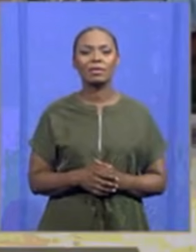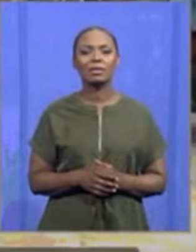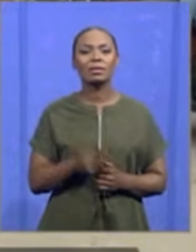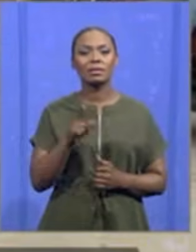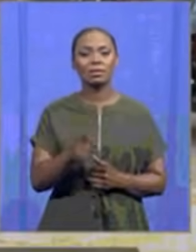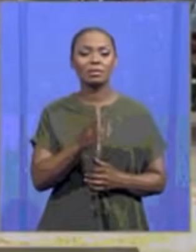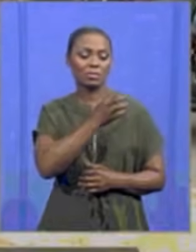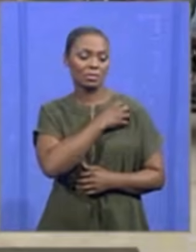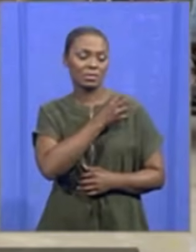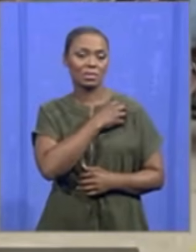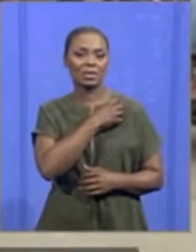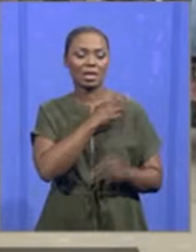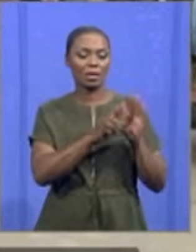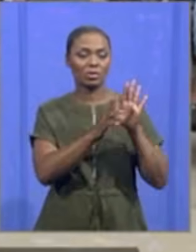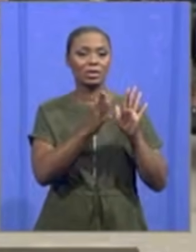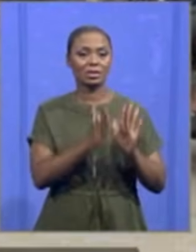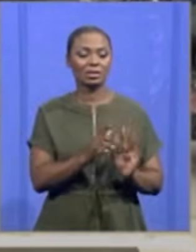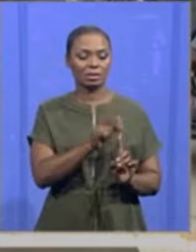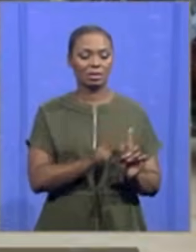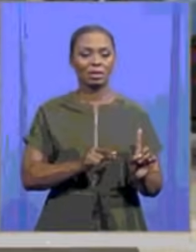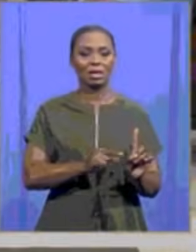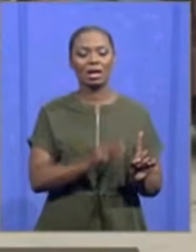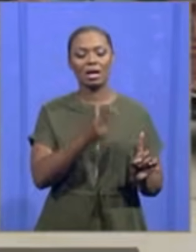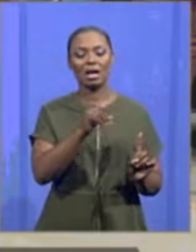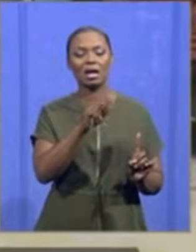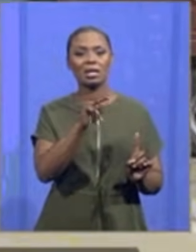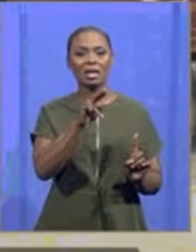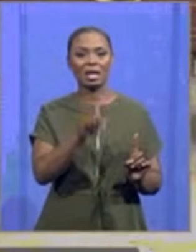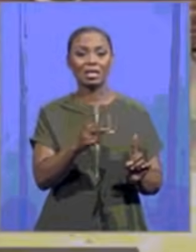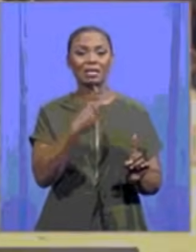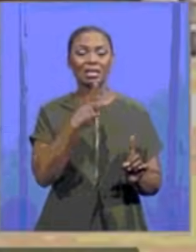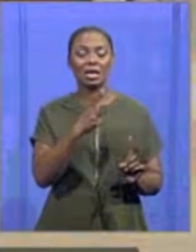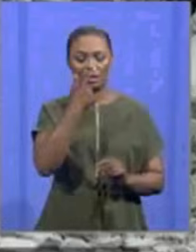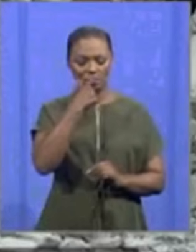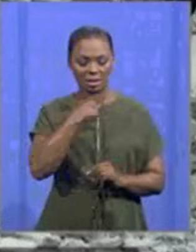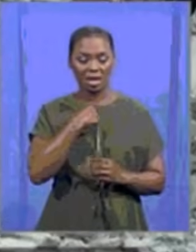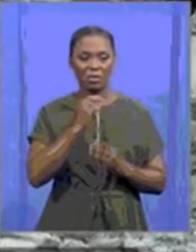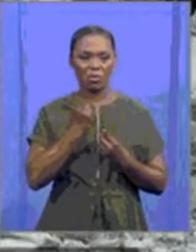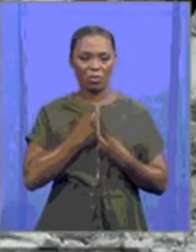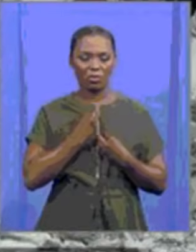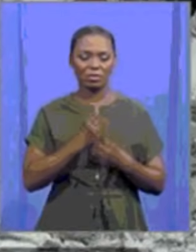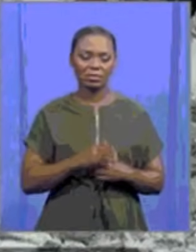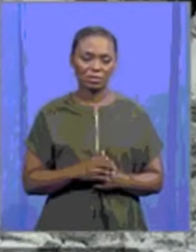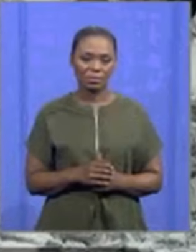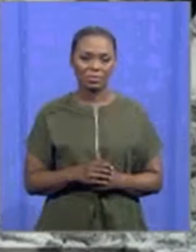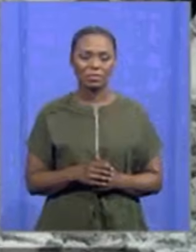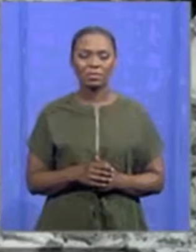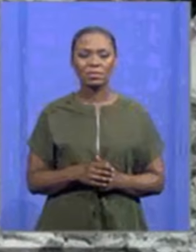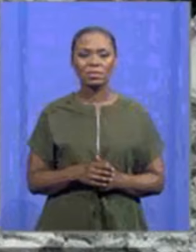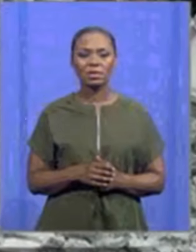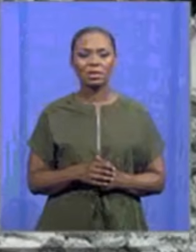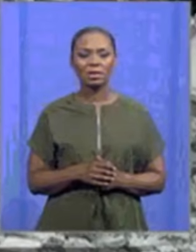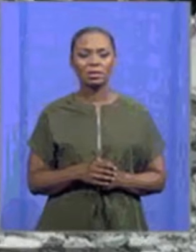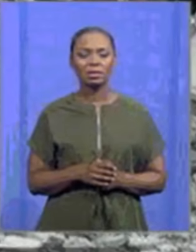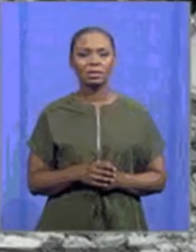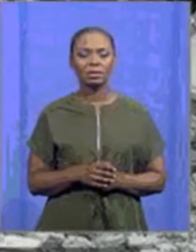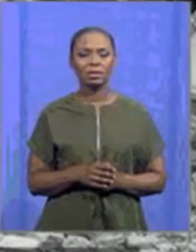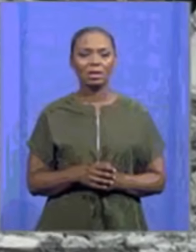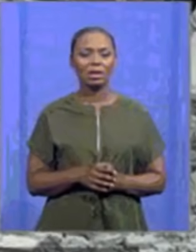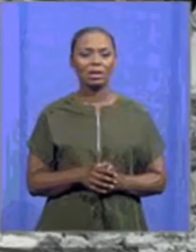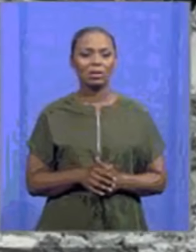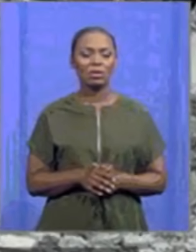Afrika Borwa Hanan Jarar o re seo se ya go hlola masetlapelo. As far as Israel admitted that it